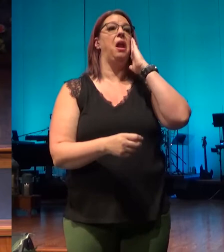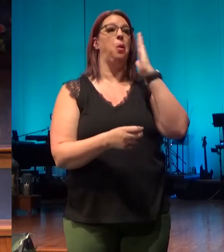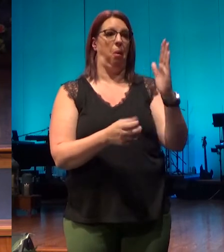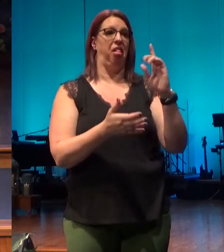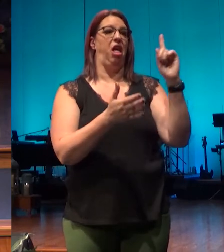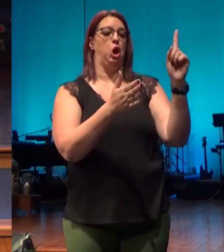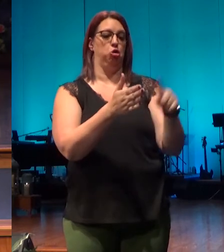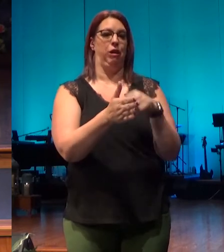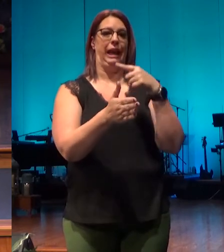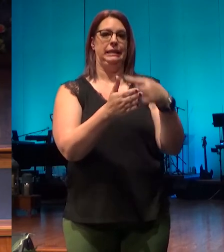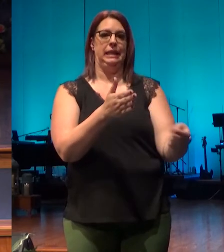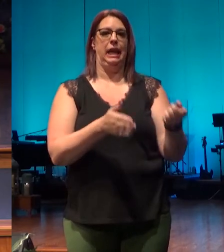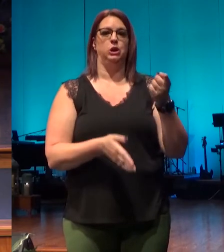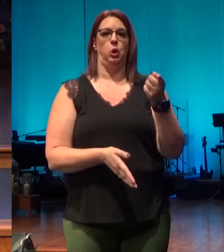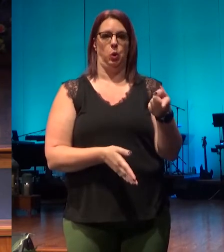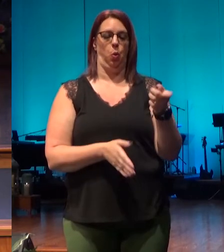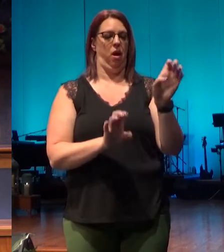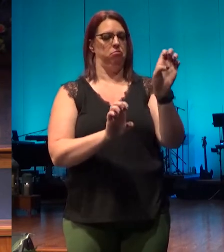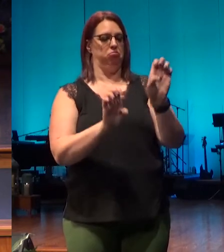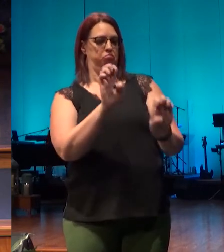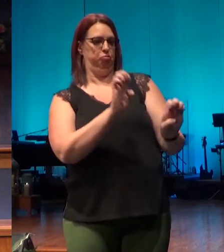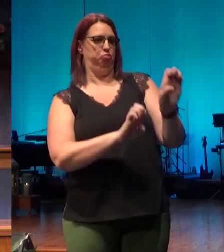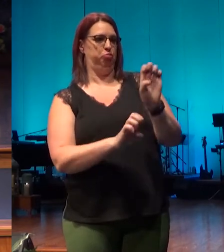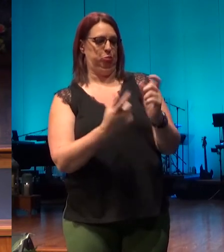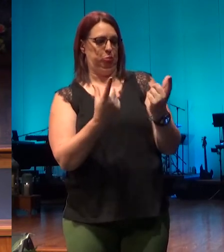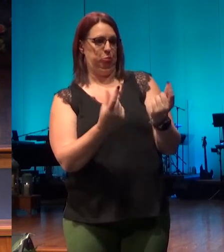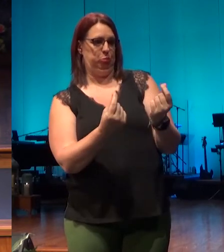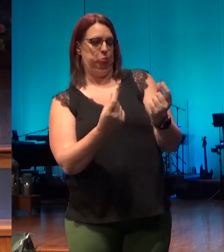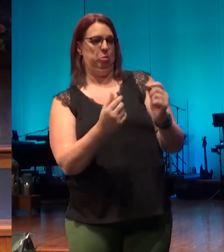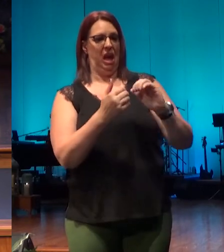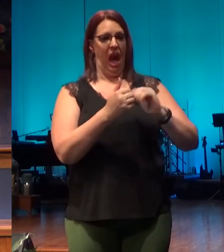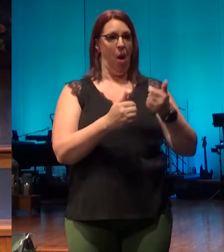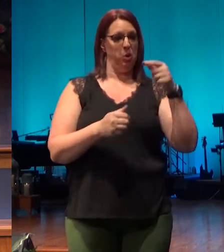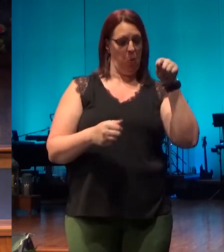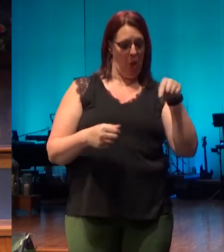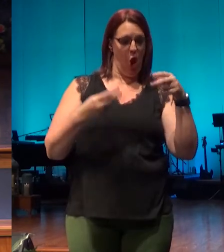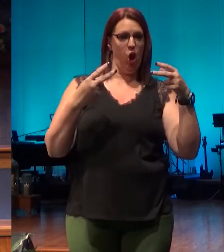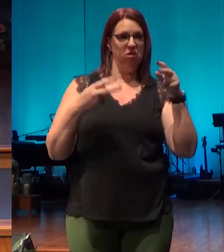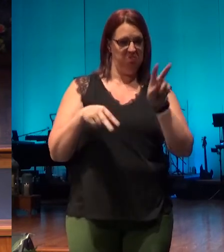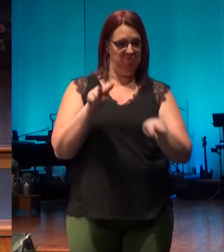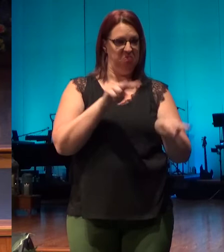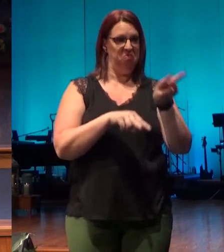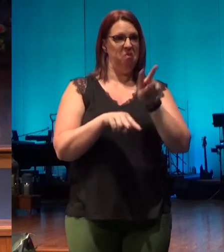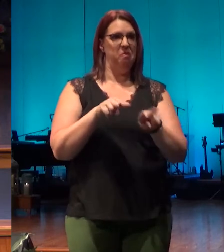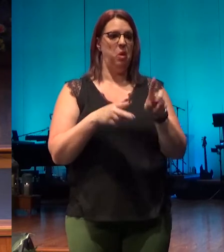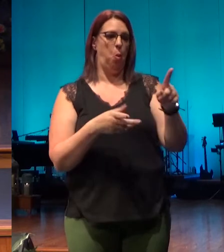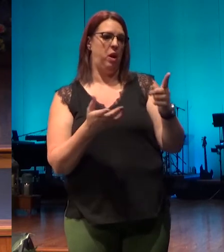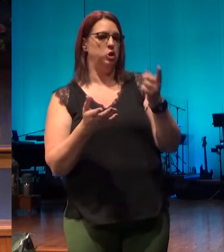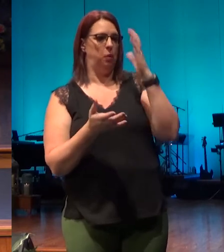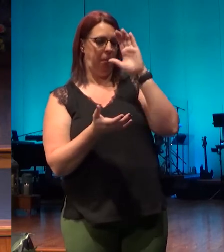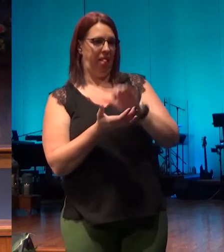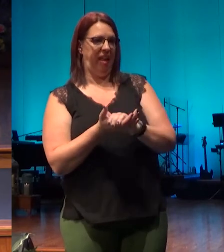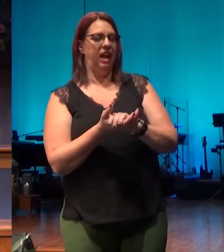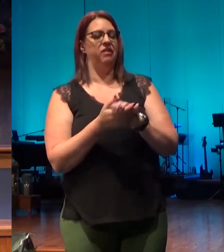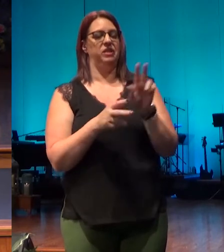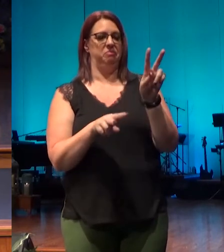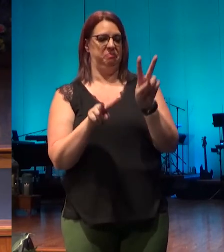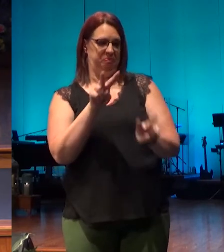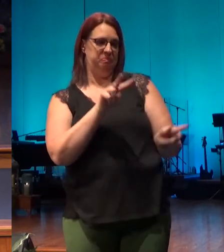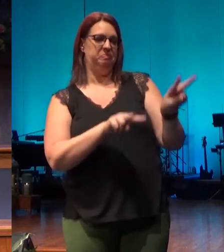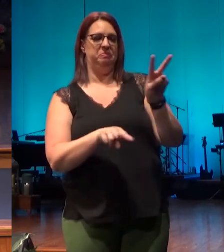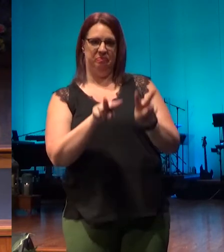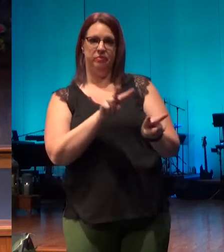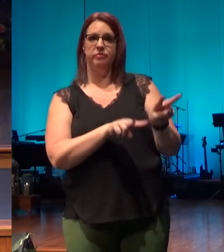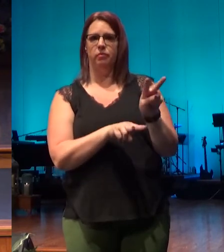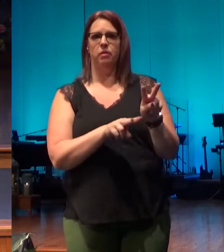us some evaluation of what we're doing, of what we're saying, of how we look, of how we think, of how we talk, of what we want, of what we believe. It's just an